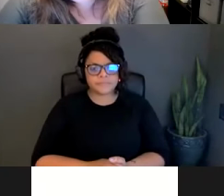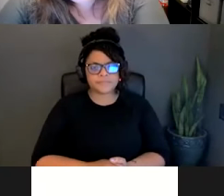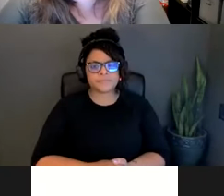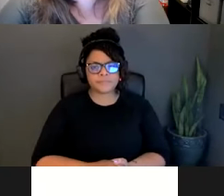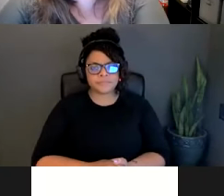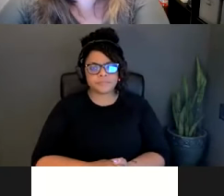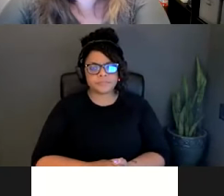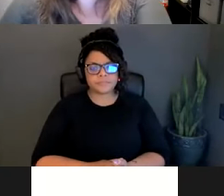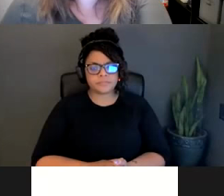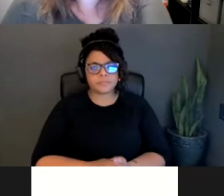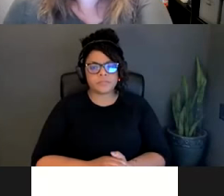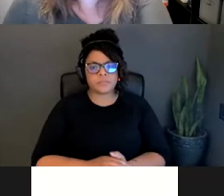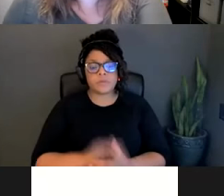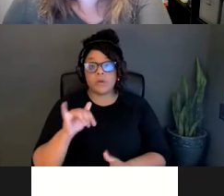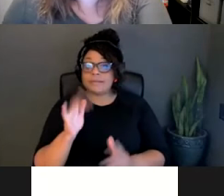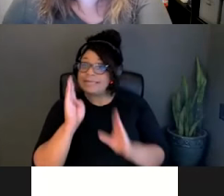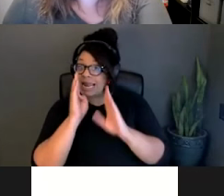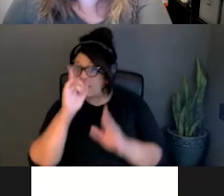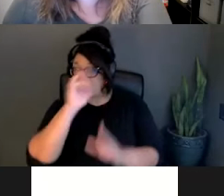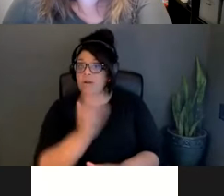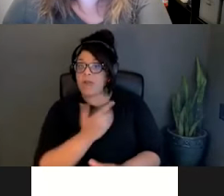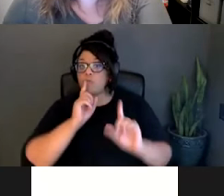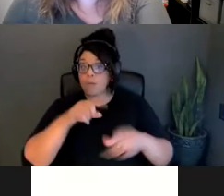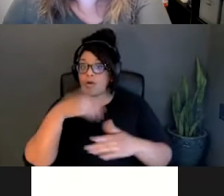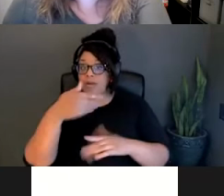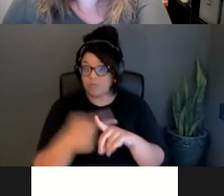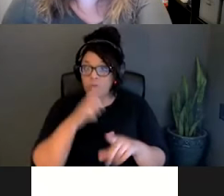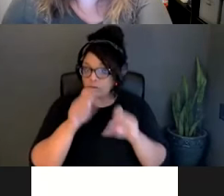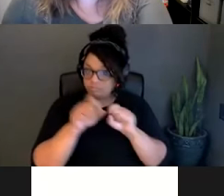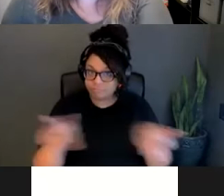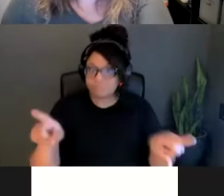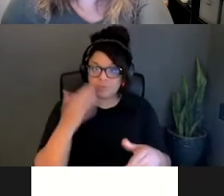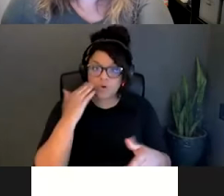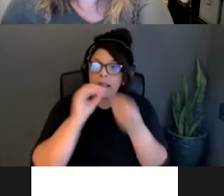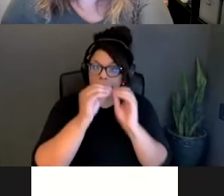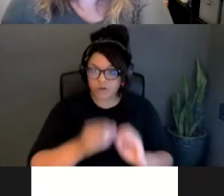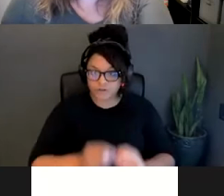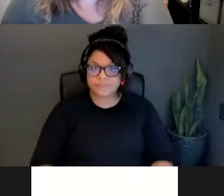in this way. And so stay tuned for that report next month.